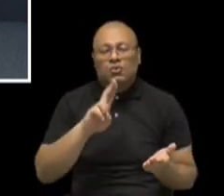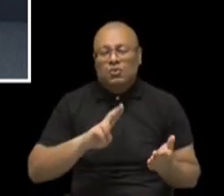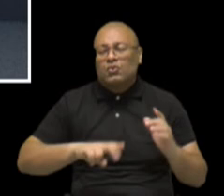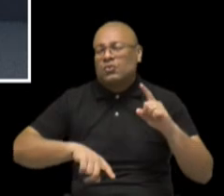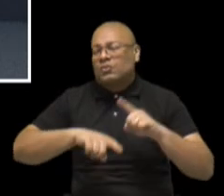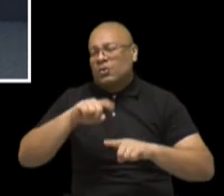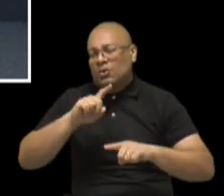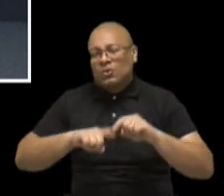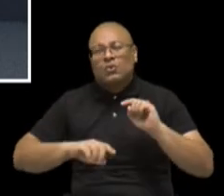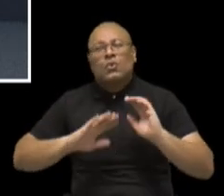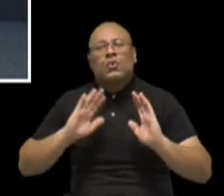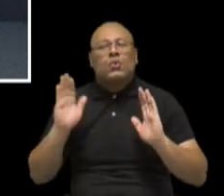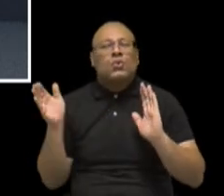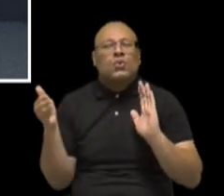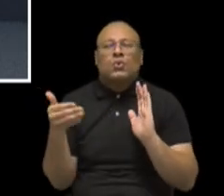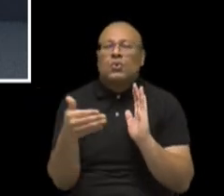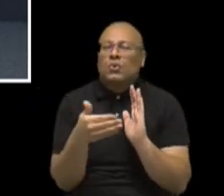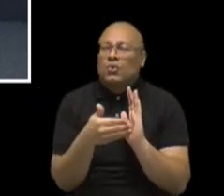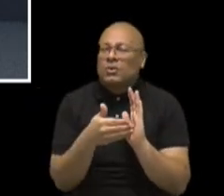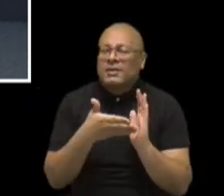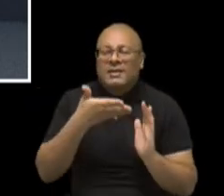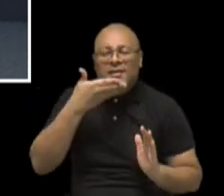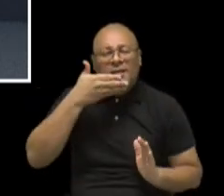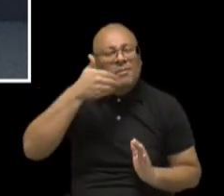have at its best